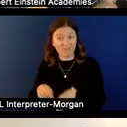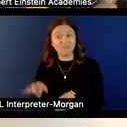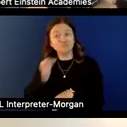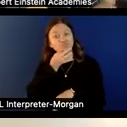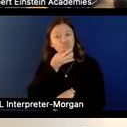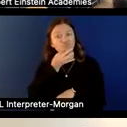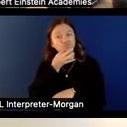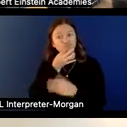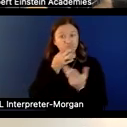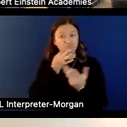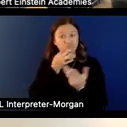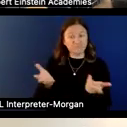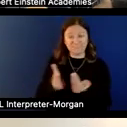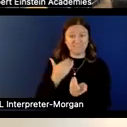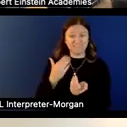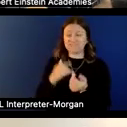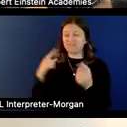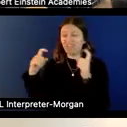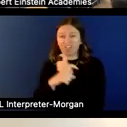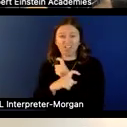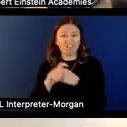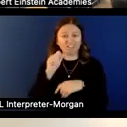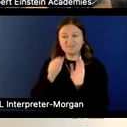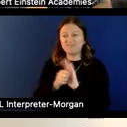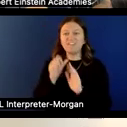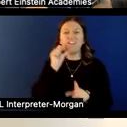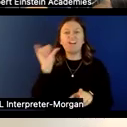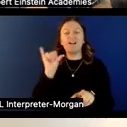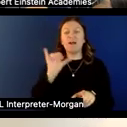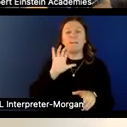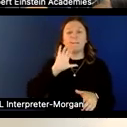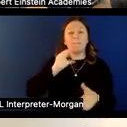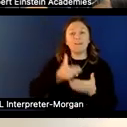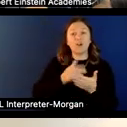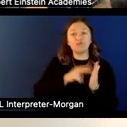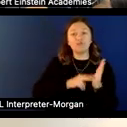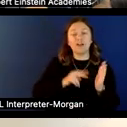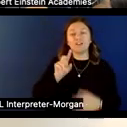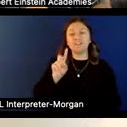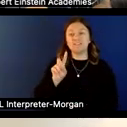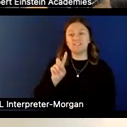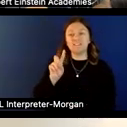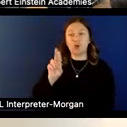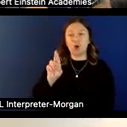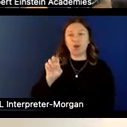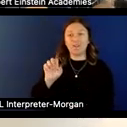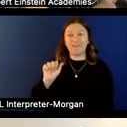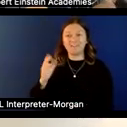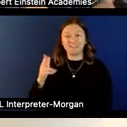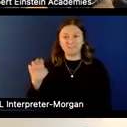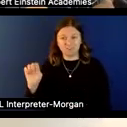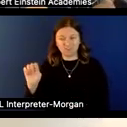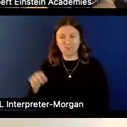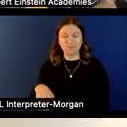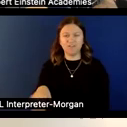get. It's not like my daughter tried to read the word in English, B-R-E-A-T-H-E. In second grade,